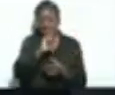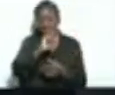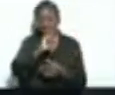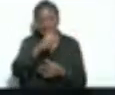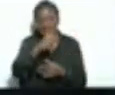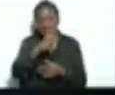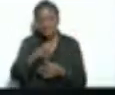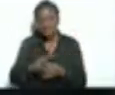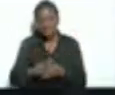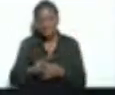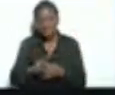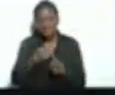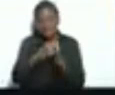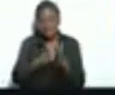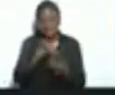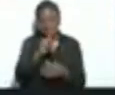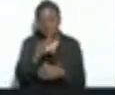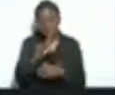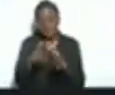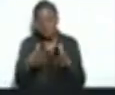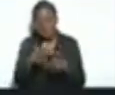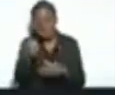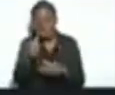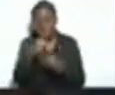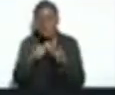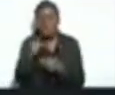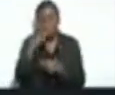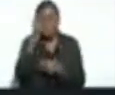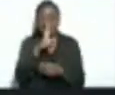11. The greatest among you will be your servant.